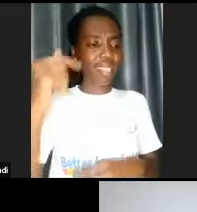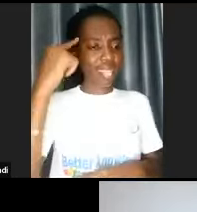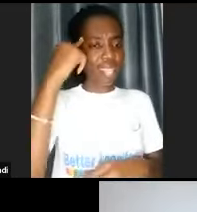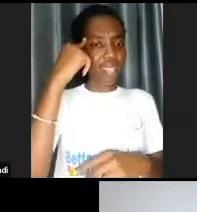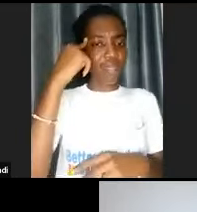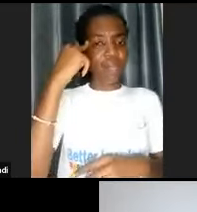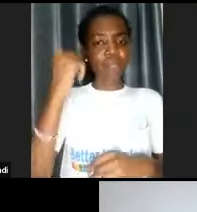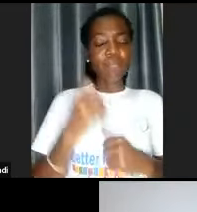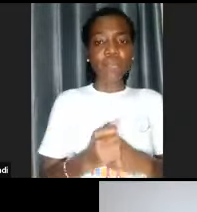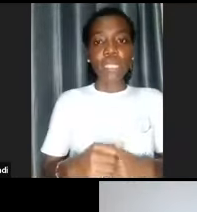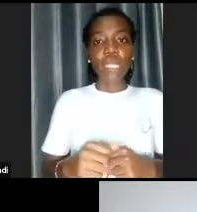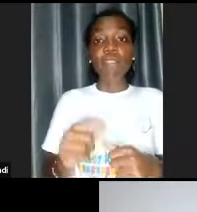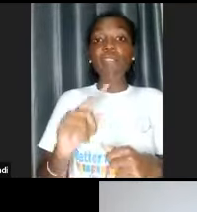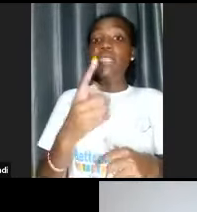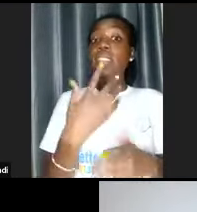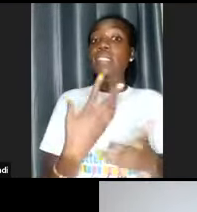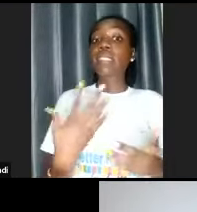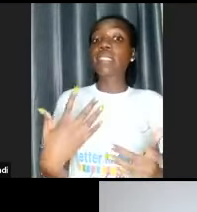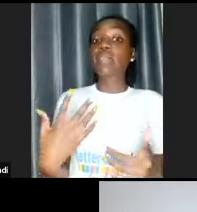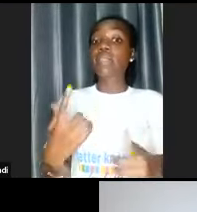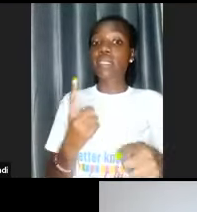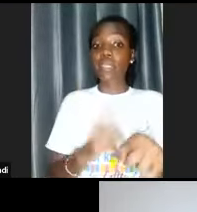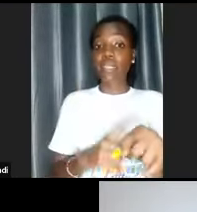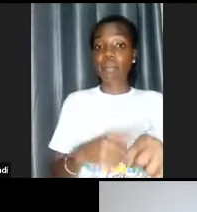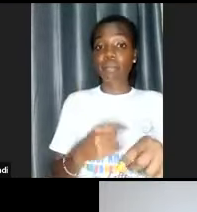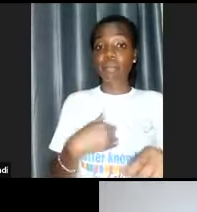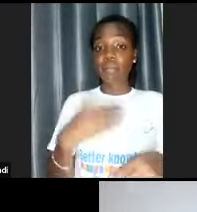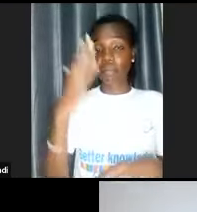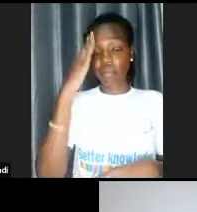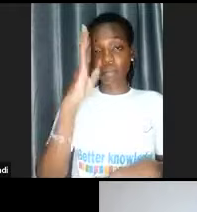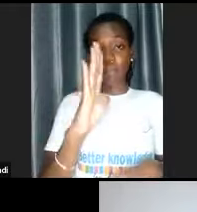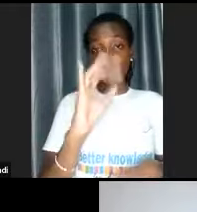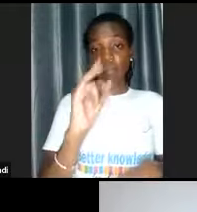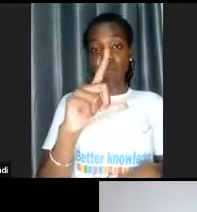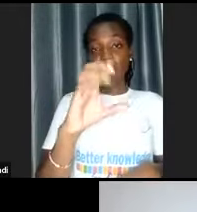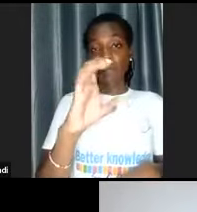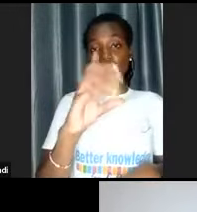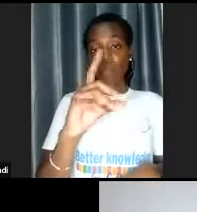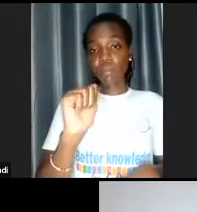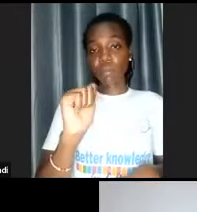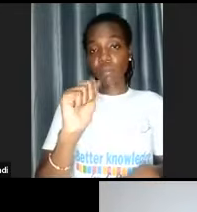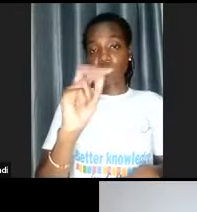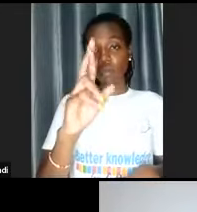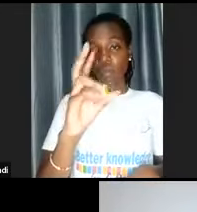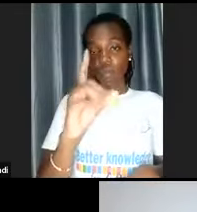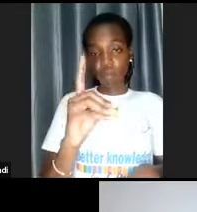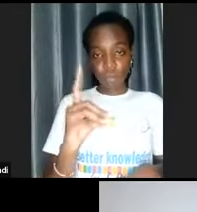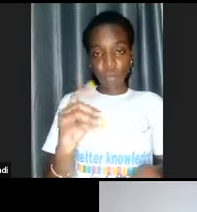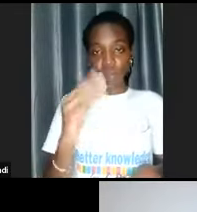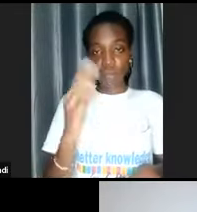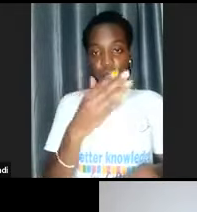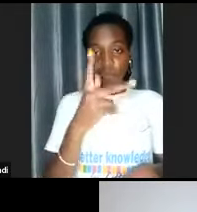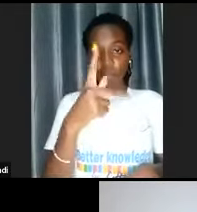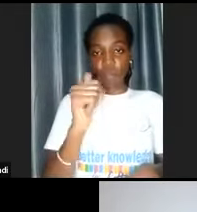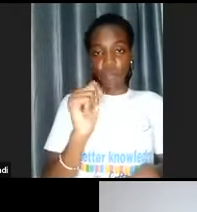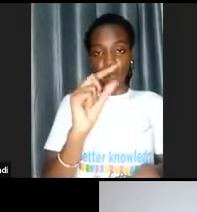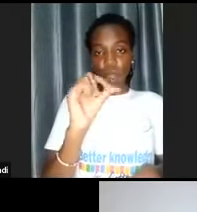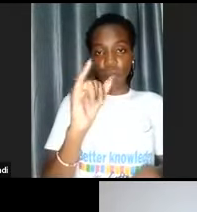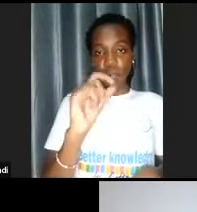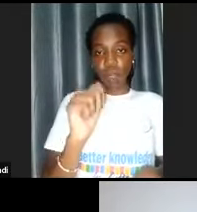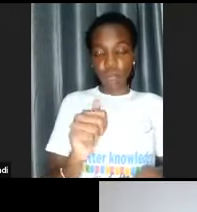Bildad Kagia. This was one of our frontrunners for independence in Kenya. The fighters in Mau Mau and